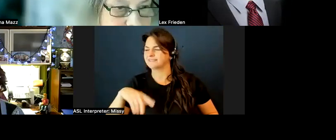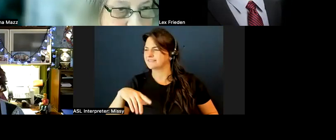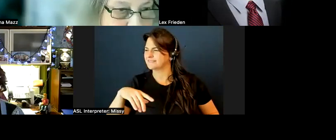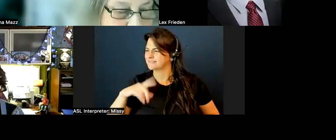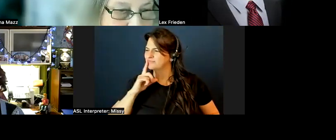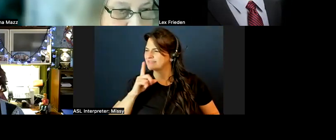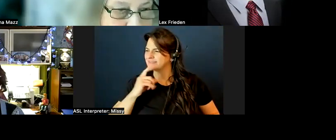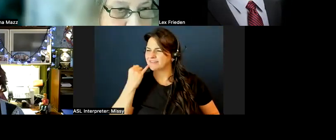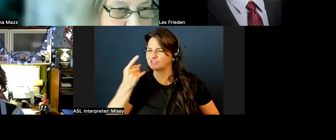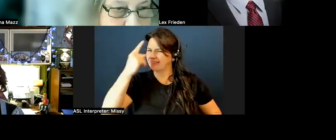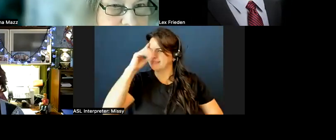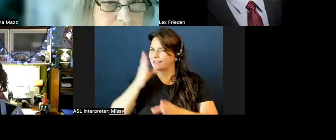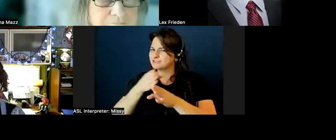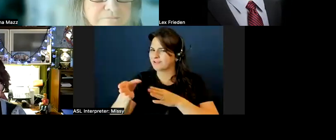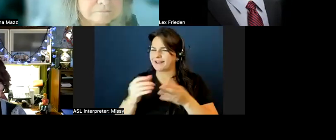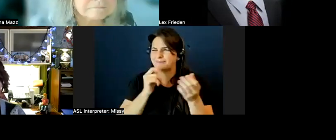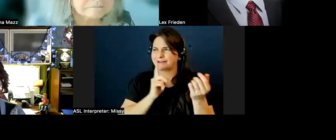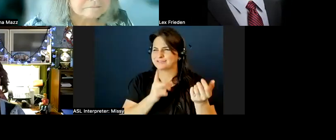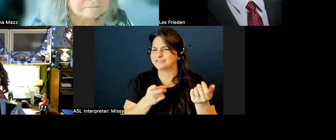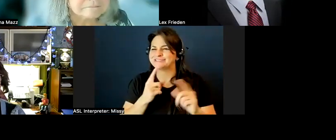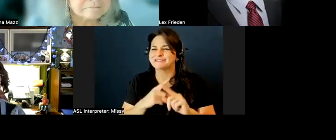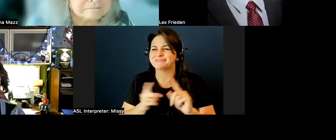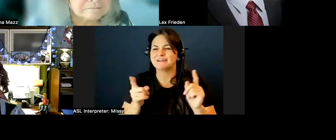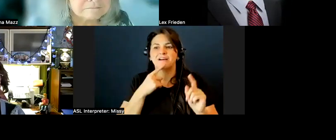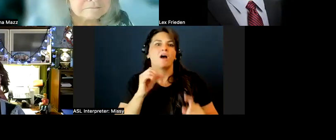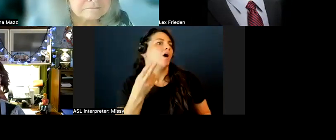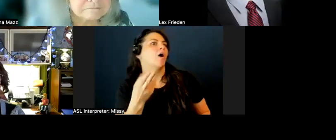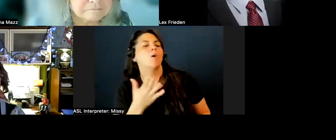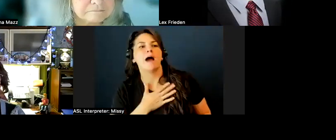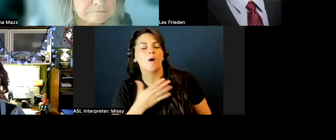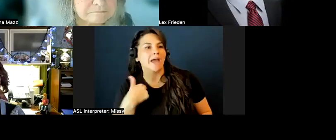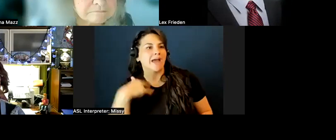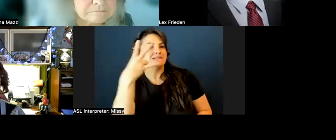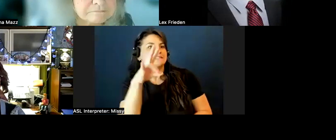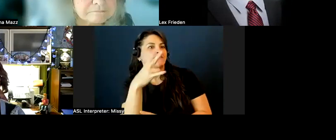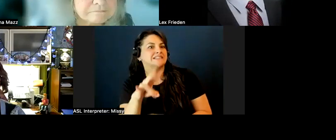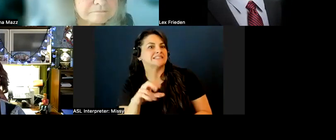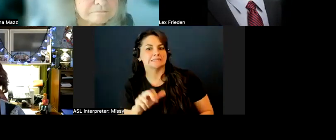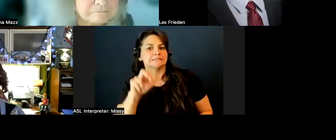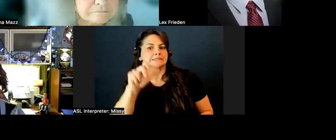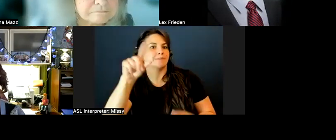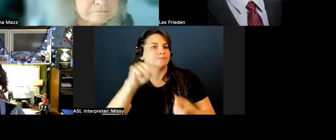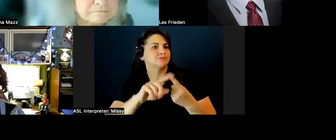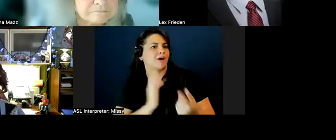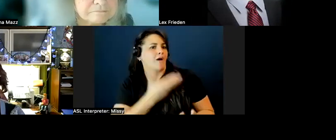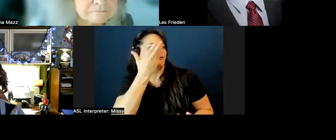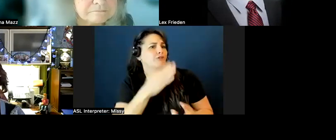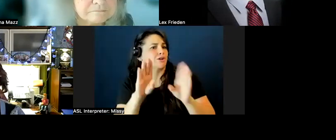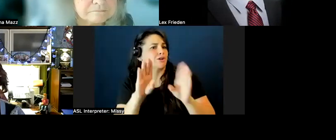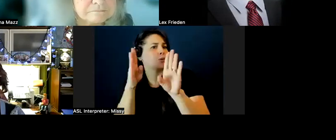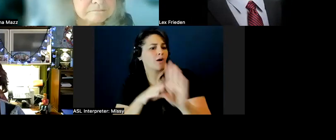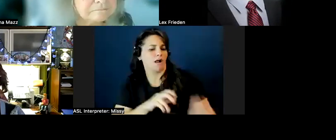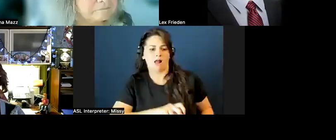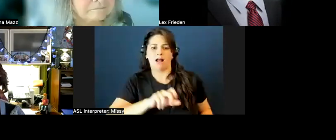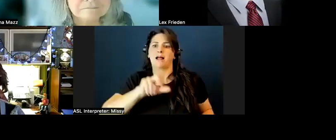was really thinking straight when she said it, oh my, we have 17 steps leading up to our front door.